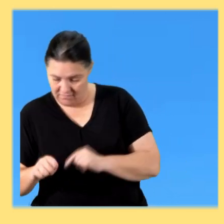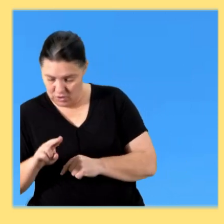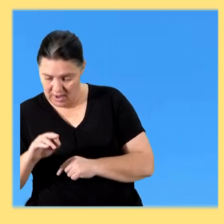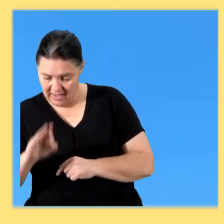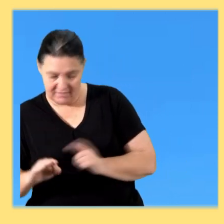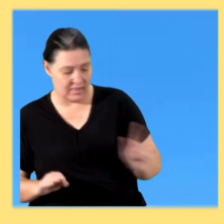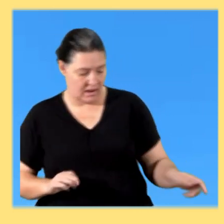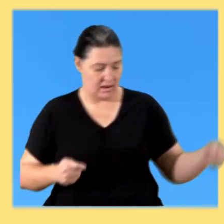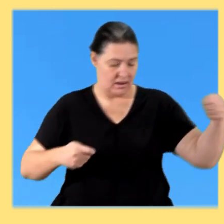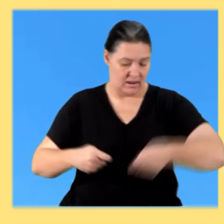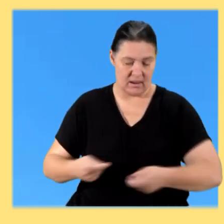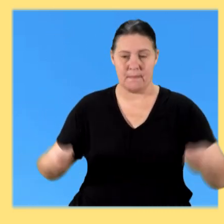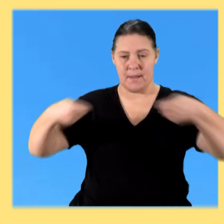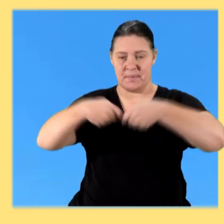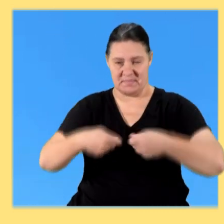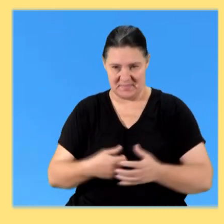UIF.